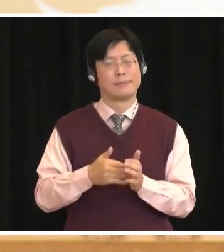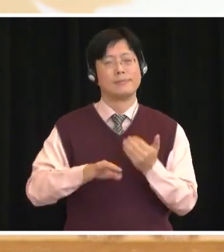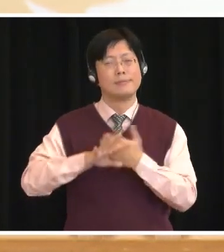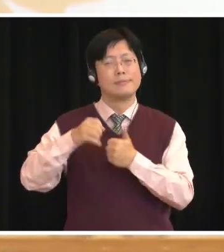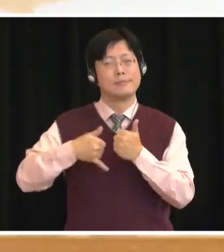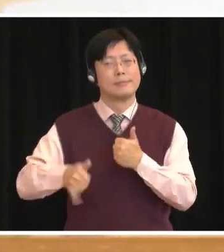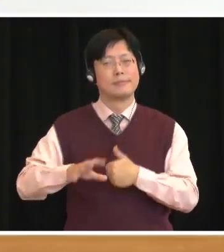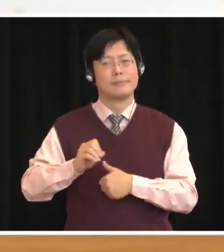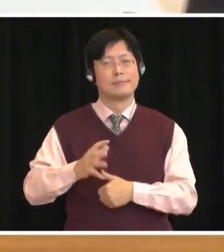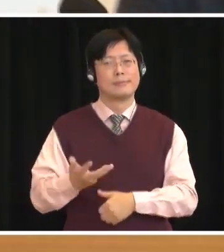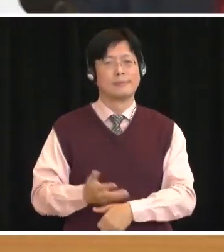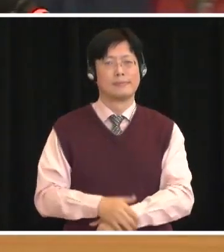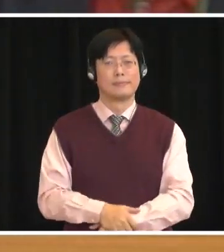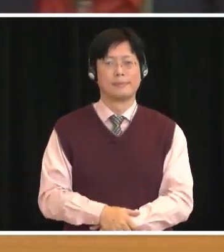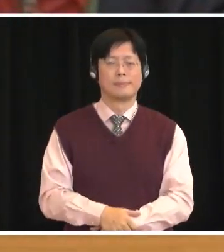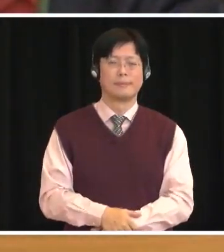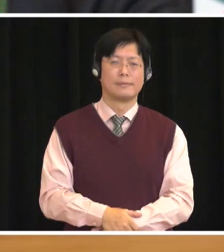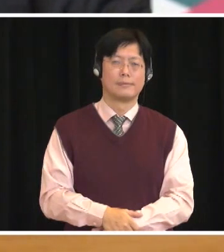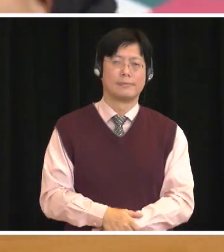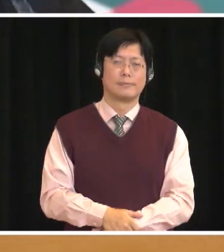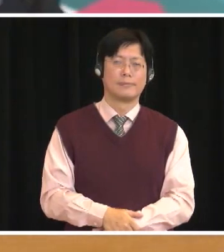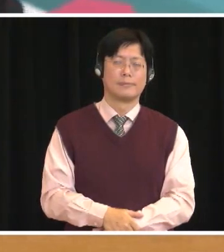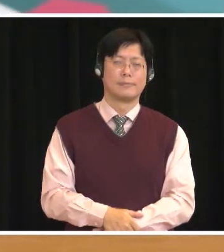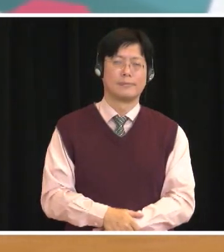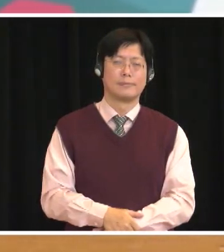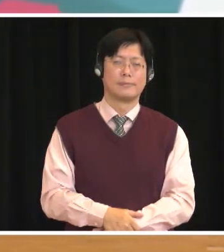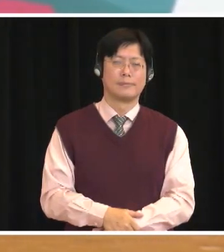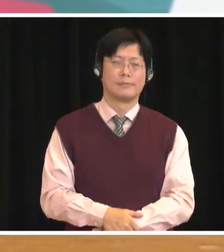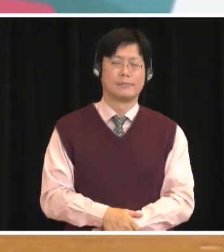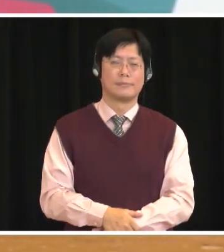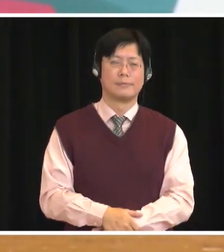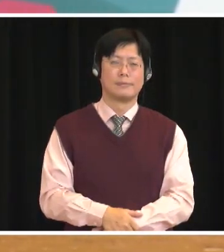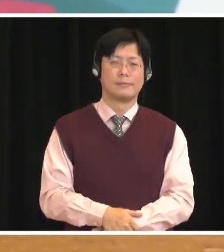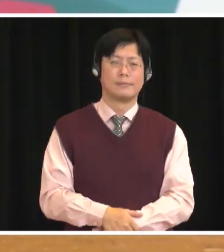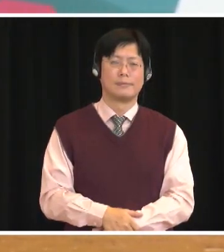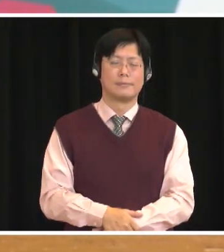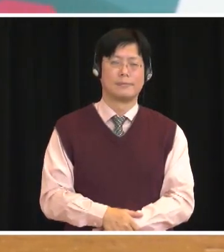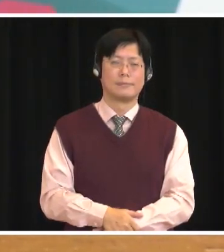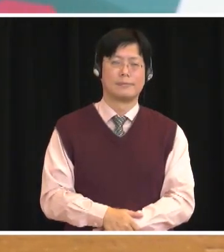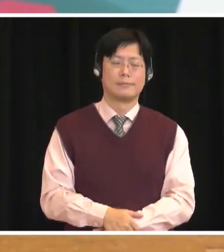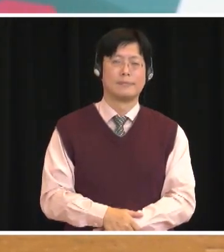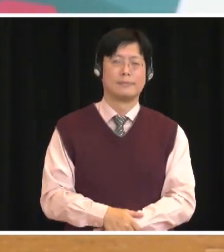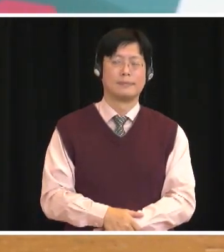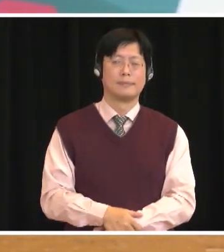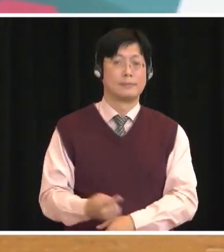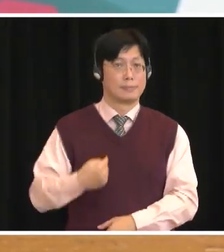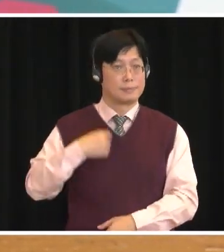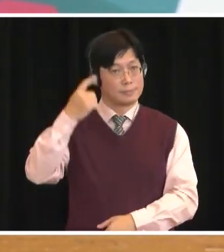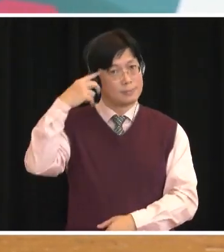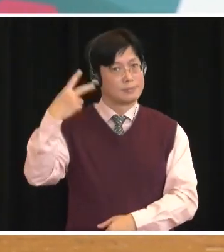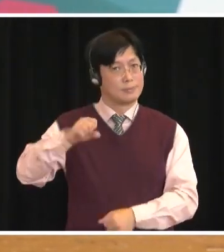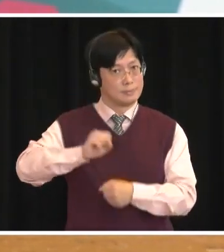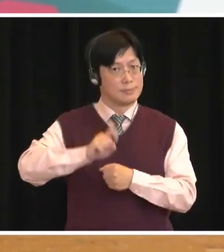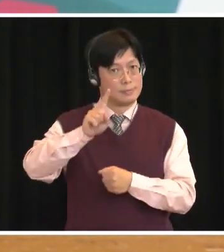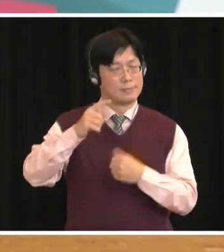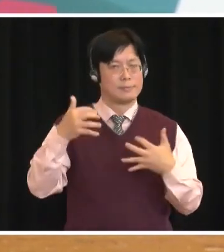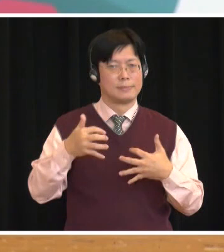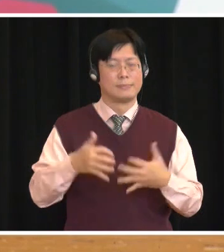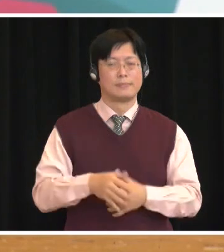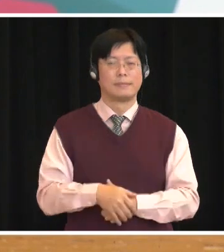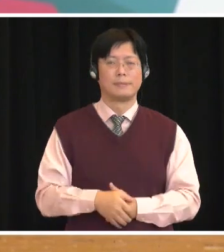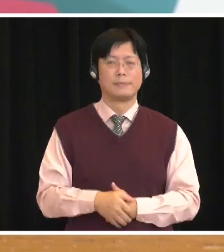Go ahead. Mr. Cantwell. I'd just like to add one question in relation